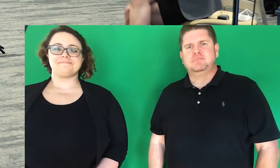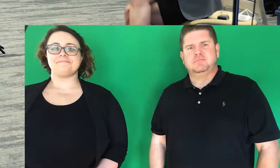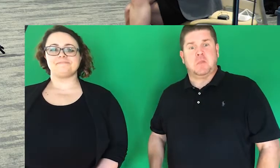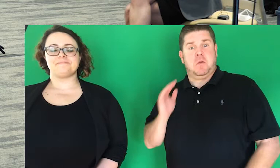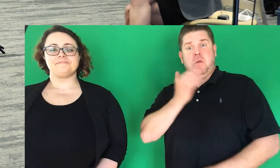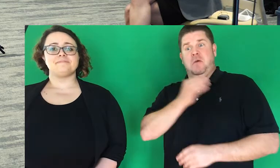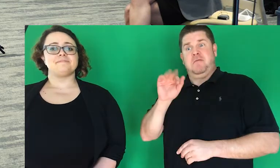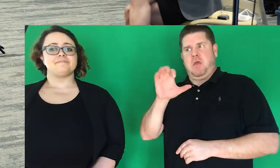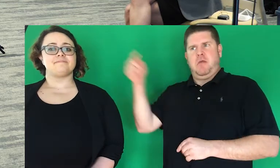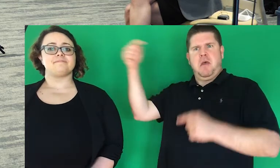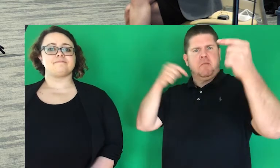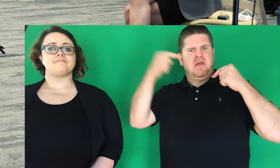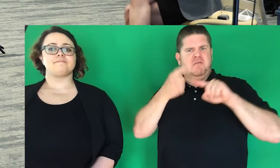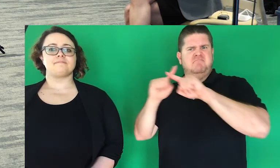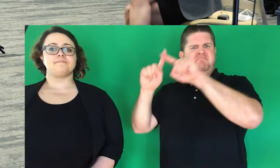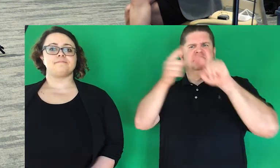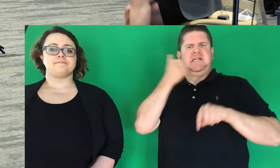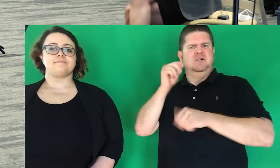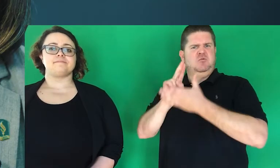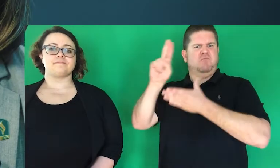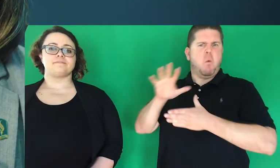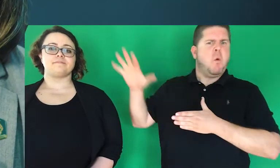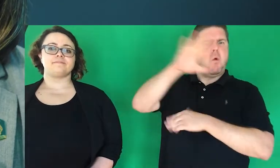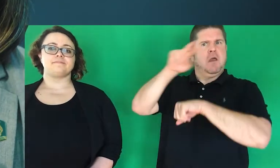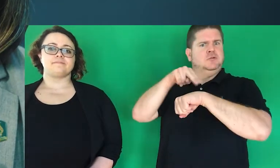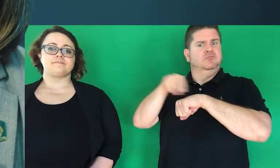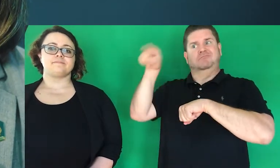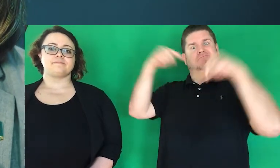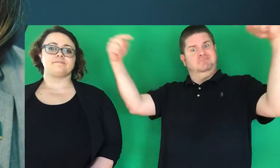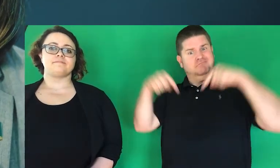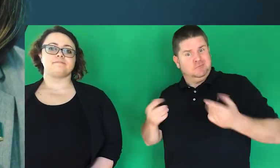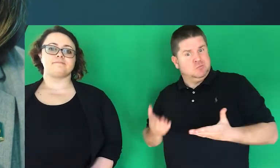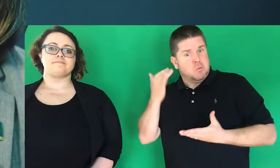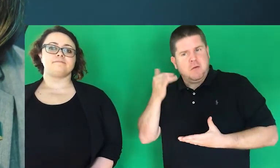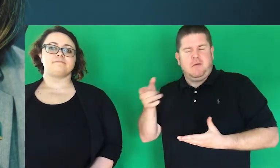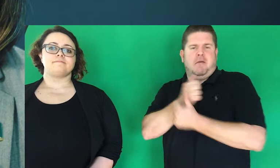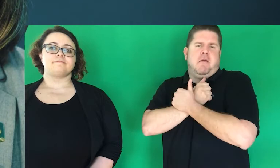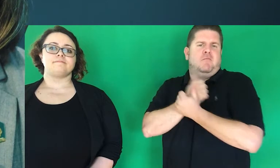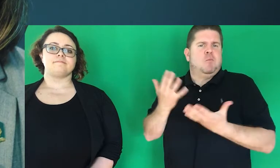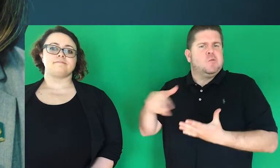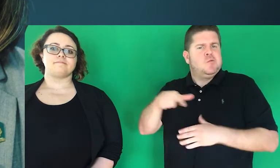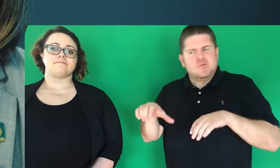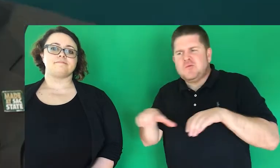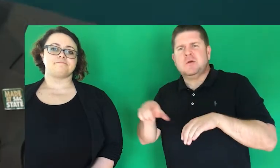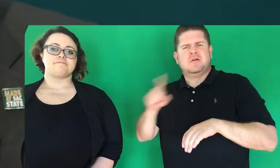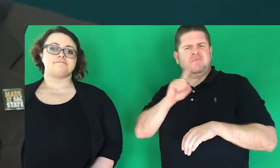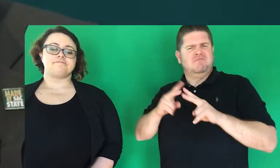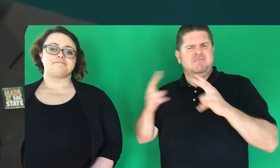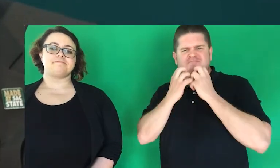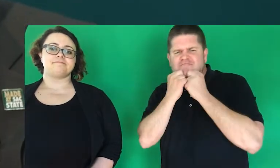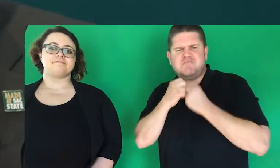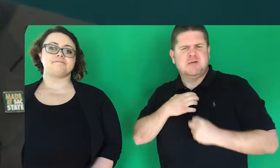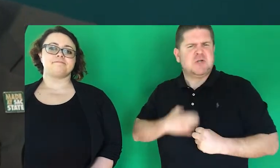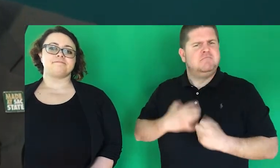very best universities in the nation. They come here because they love what they're doing, and they're passionate